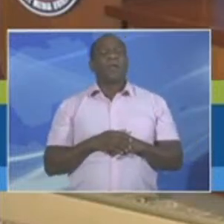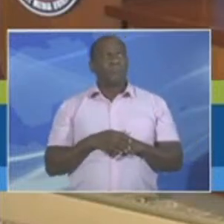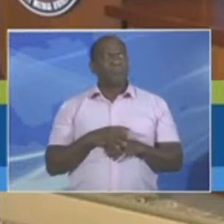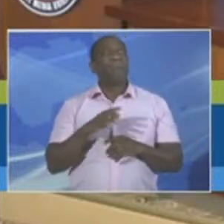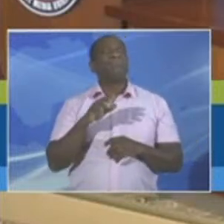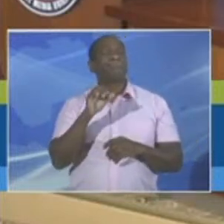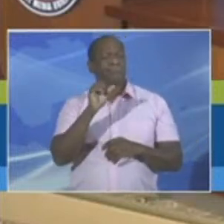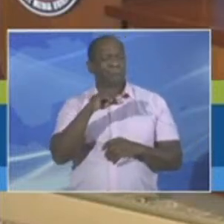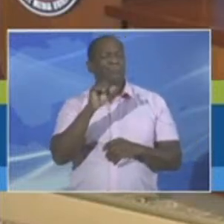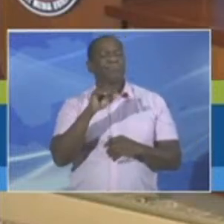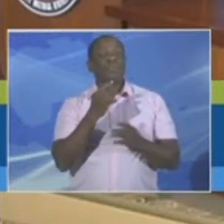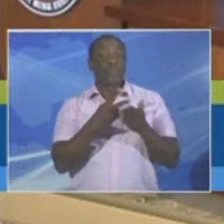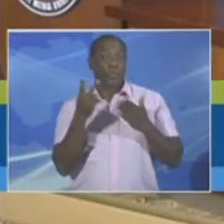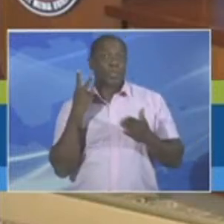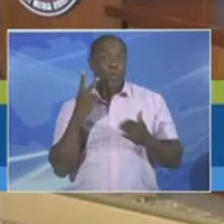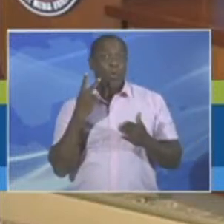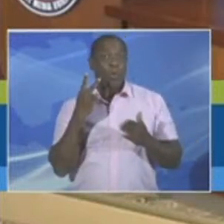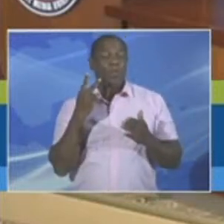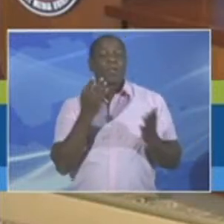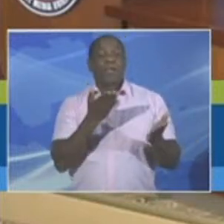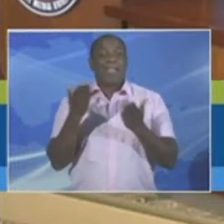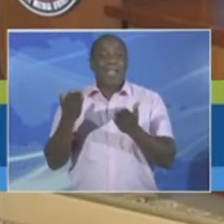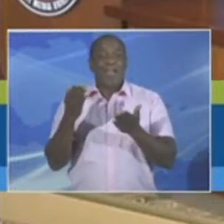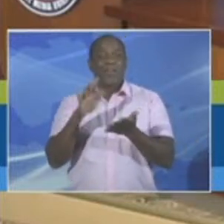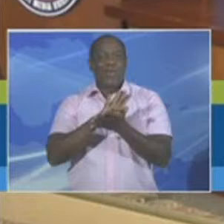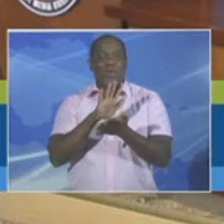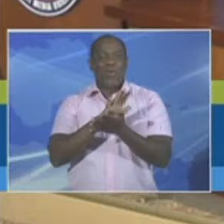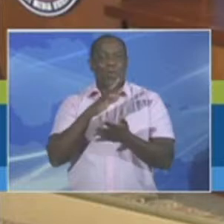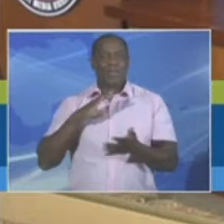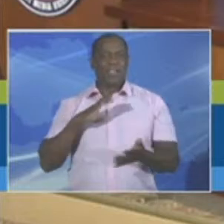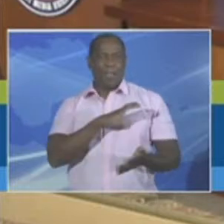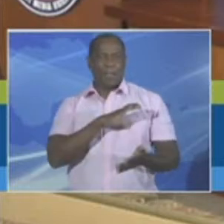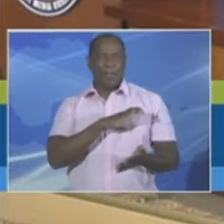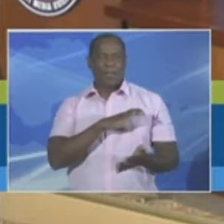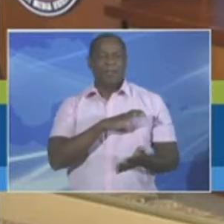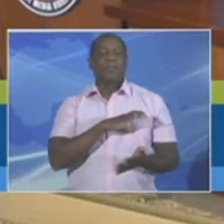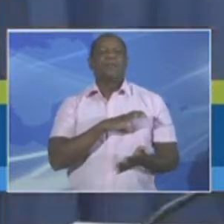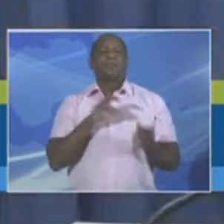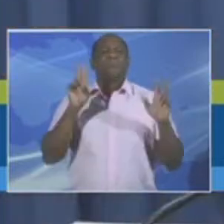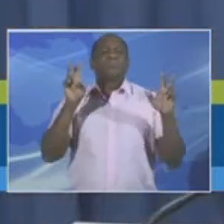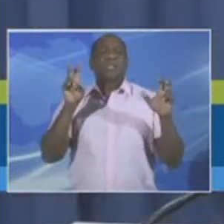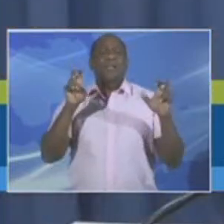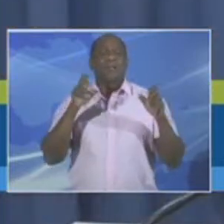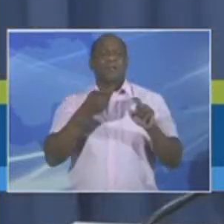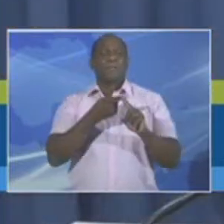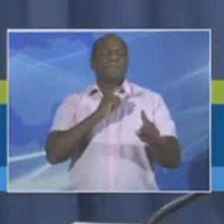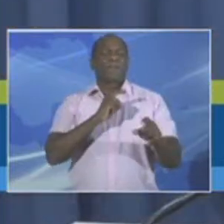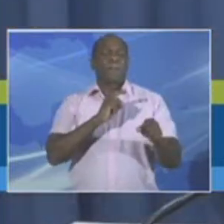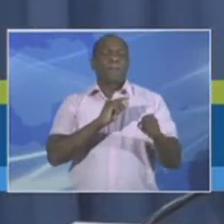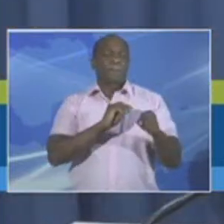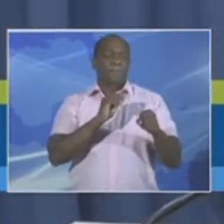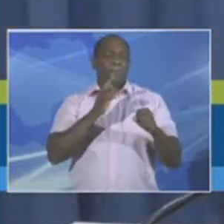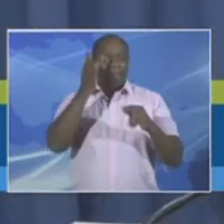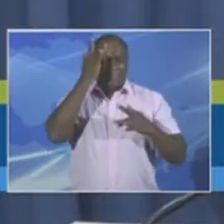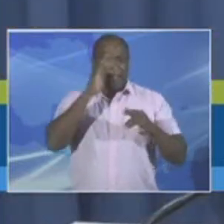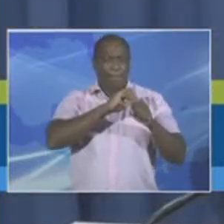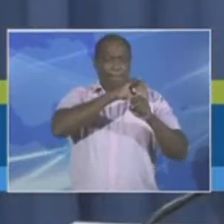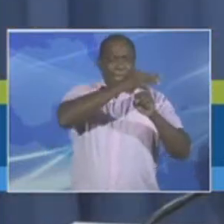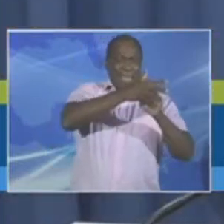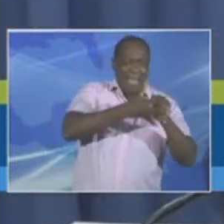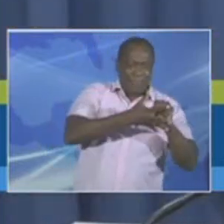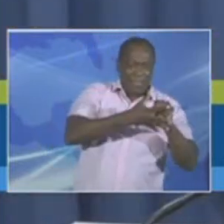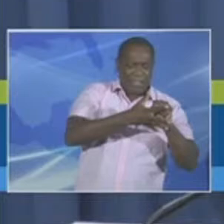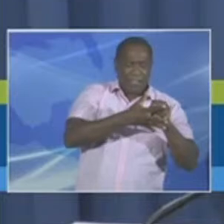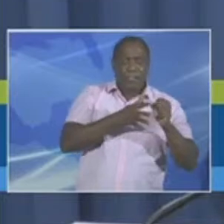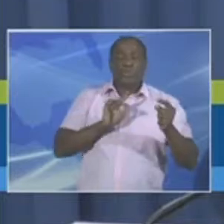this matter. The title of the note was From Pandemic to Endemic Stage. The